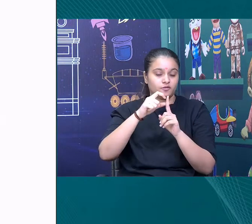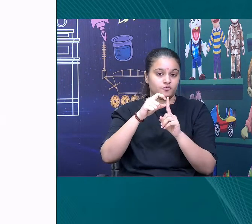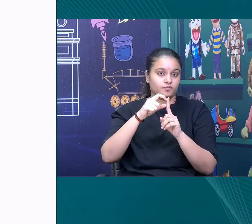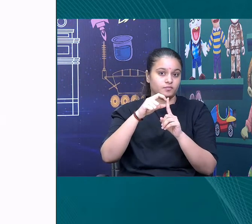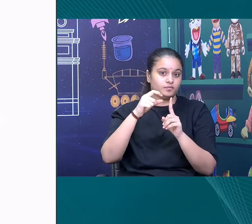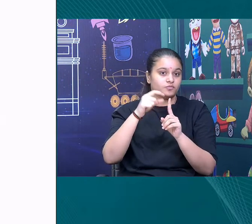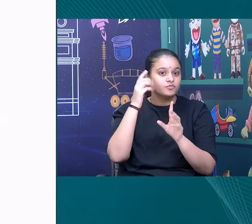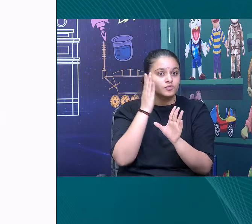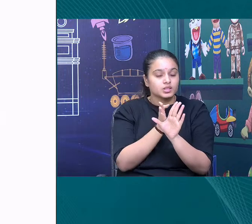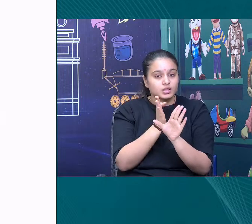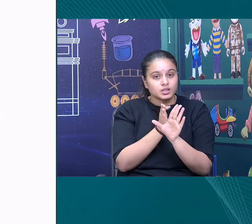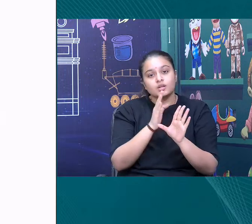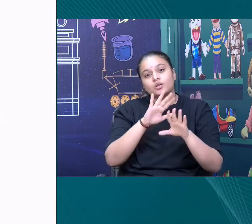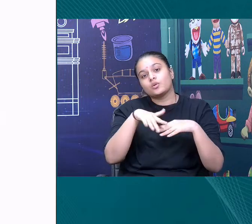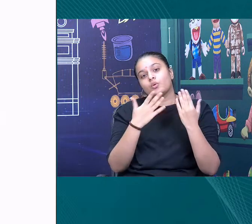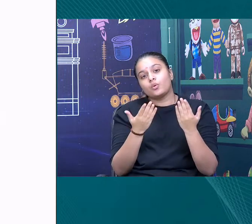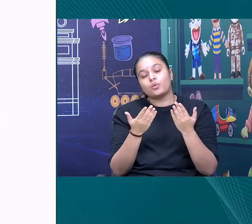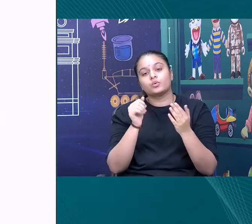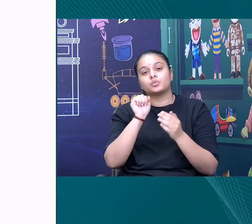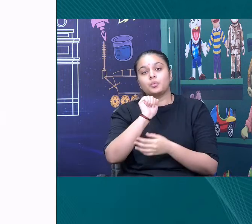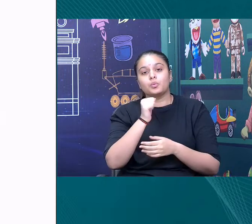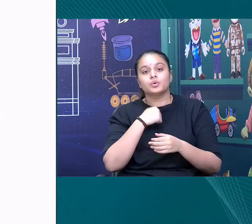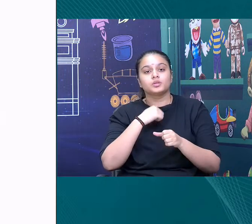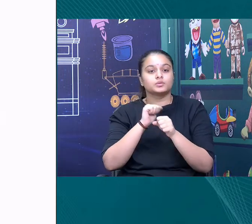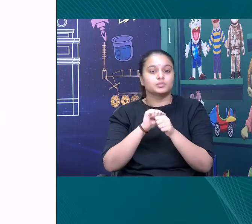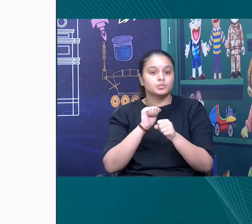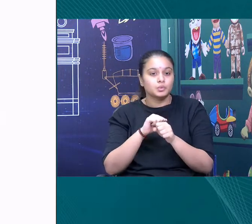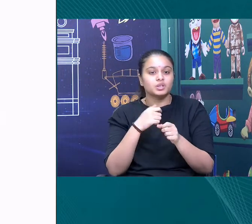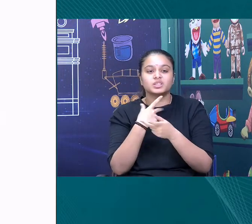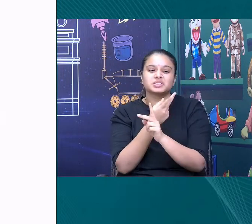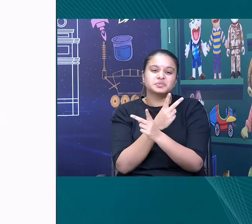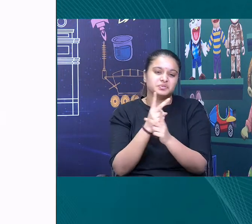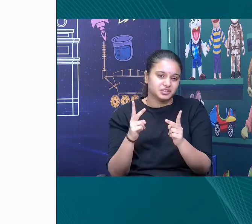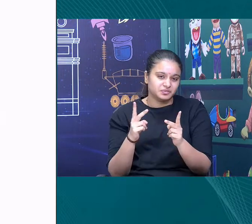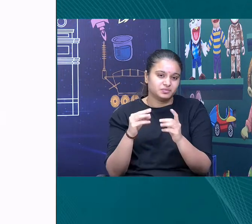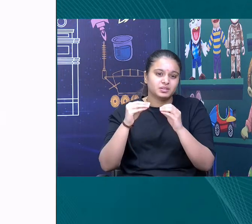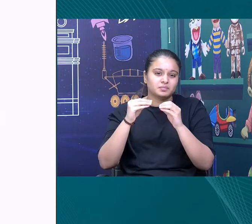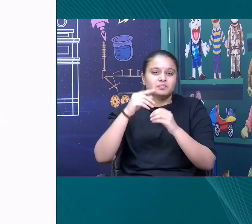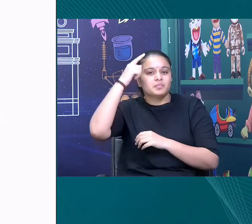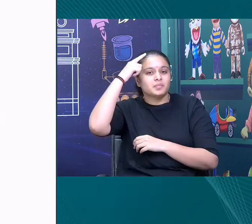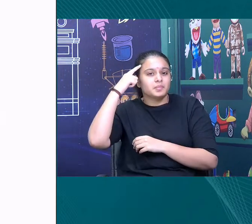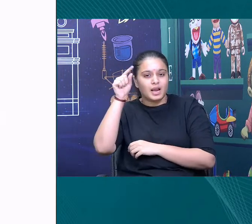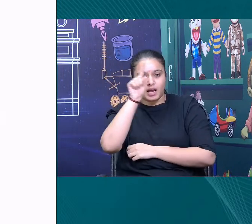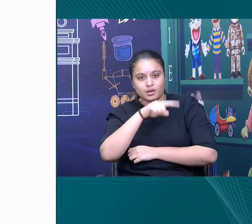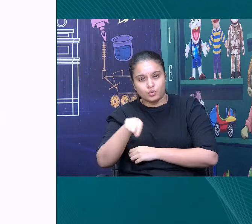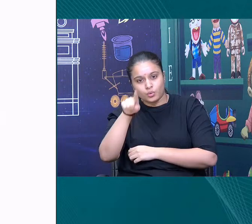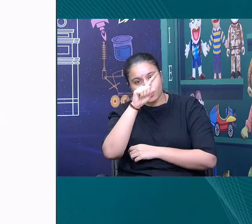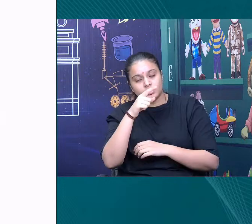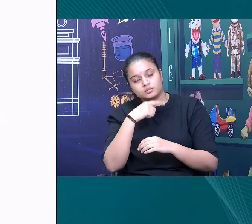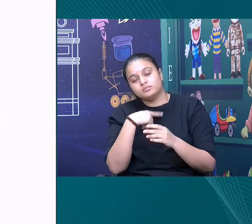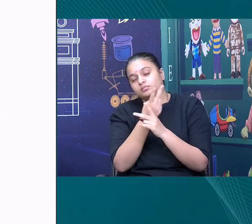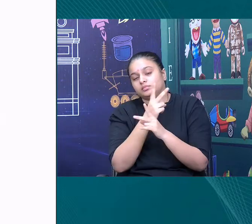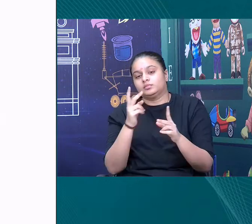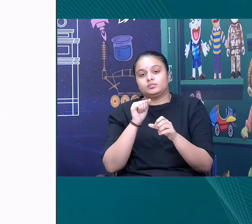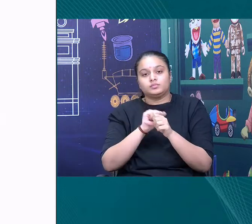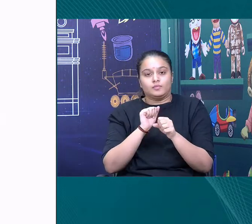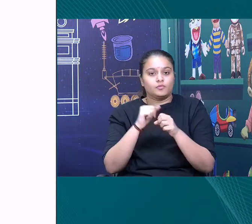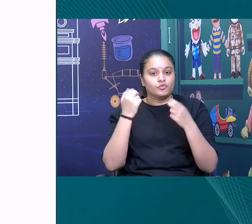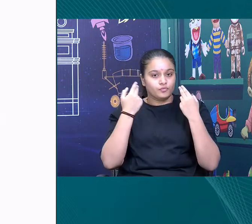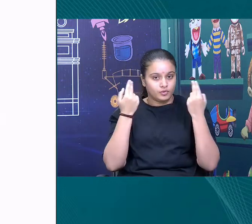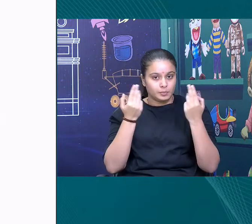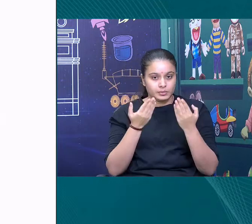and author, and he's known for his work on black holes and cosmology. He is the person